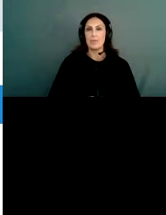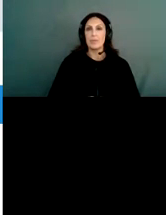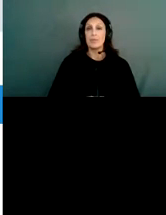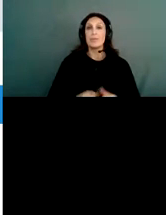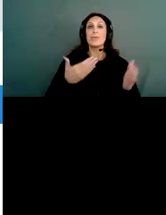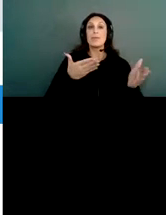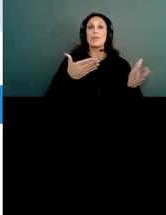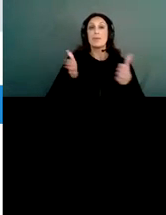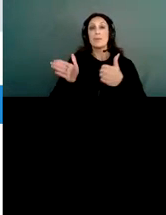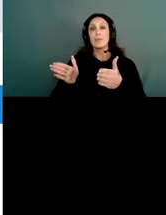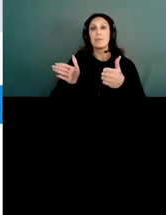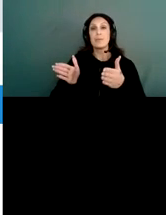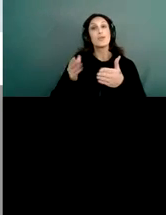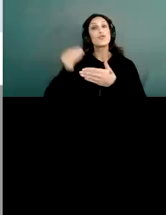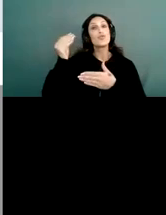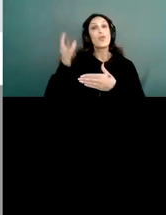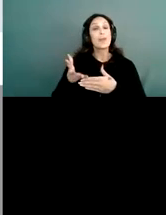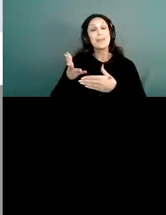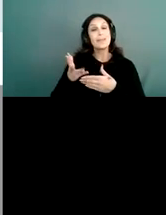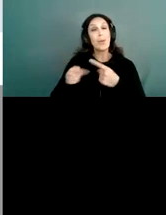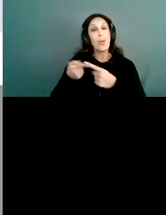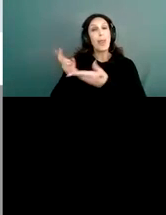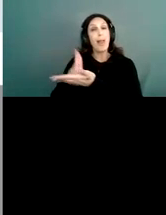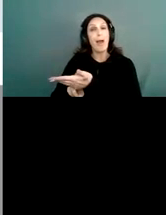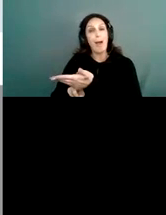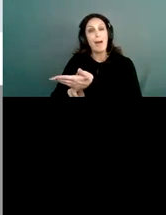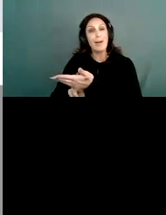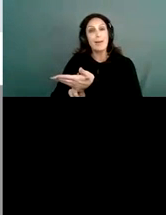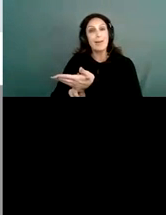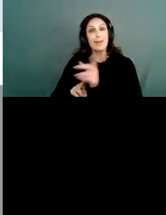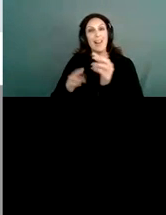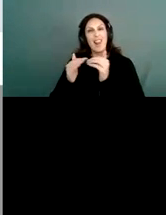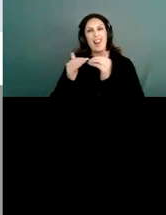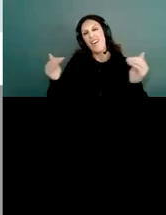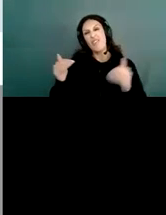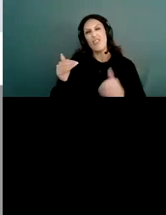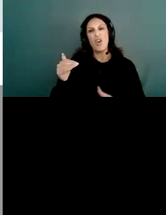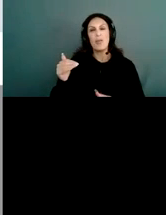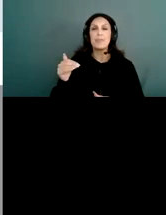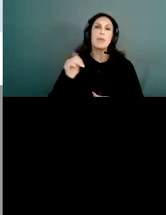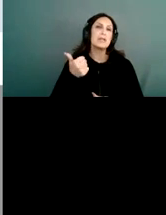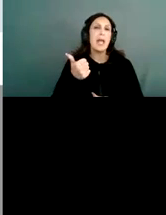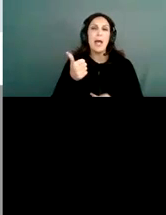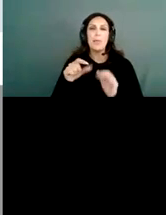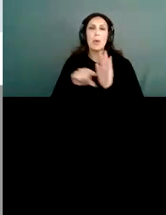Core5. So I'm going to go into a level 10 grade 2 activity.